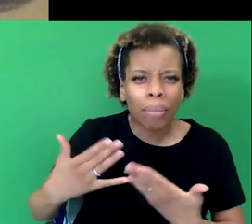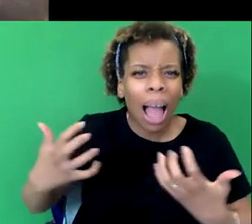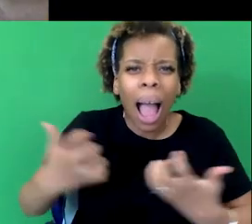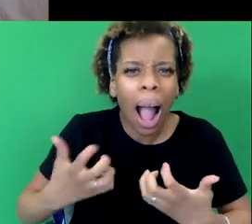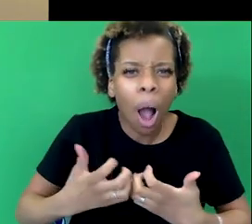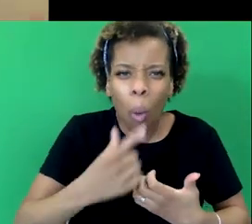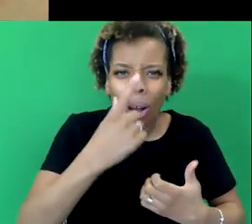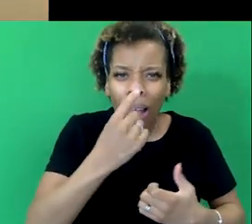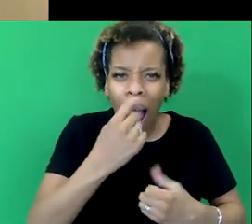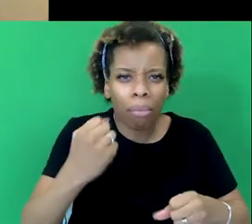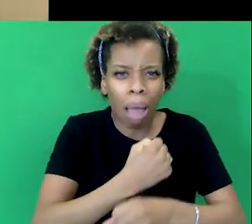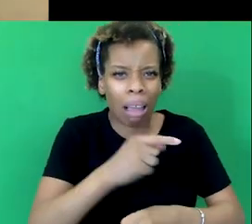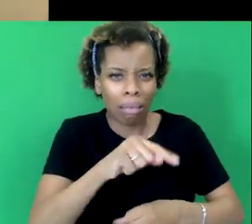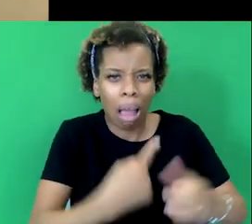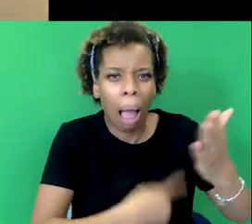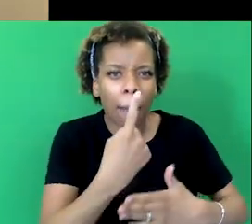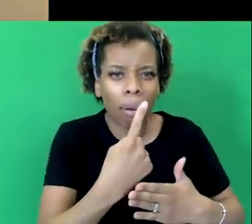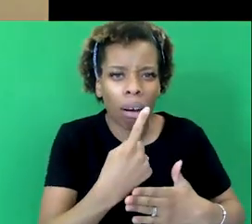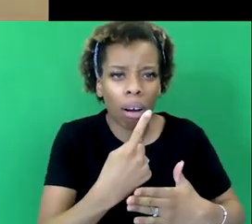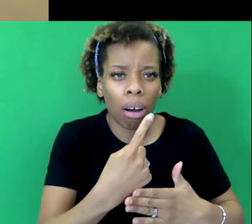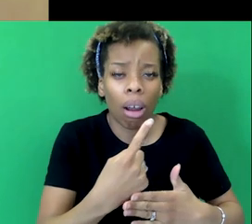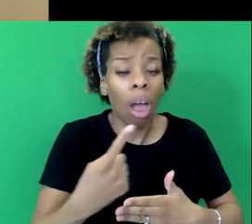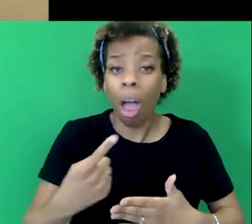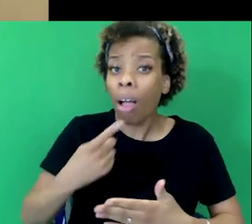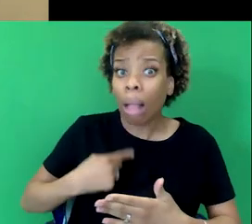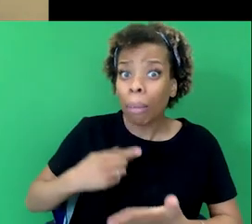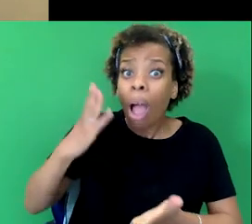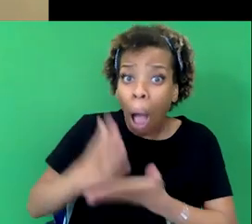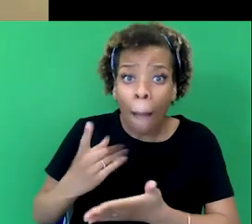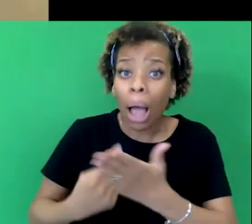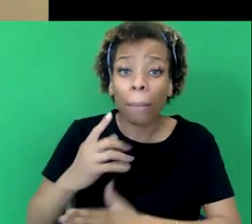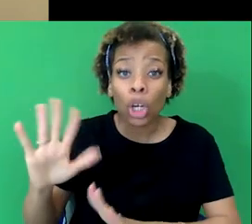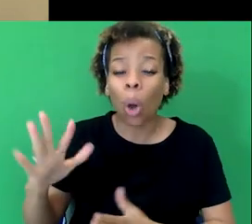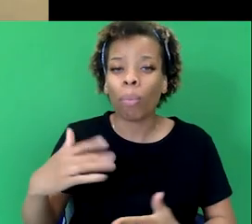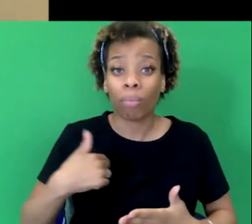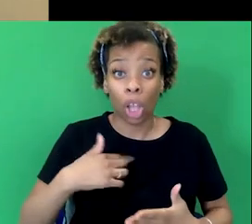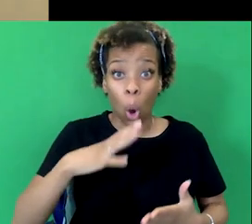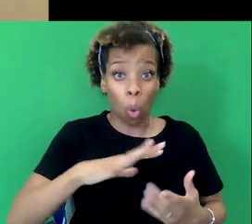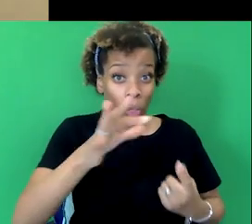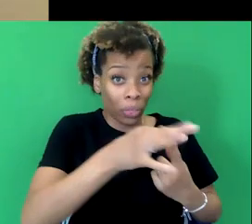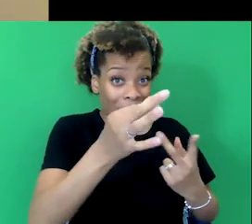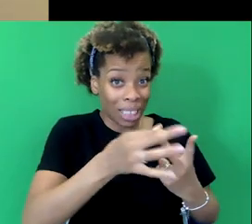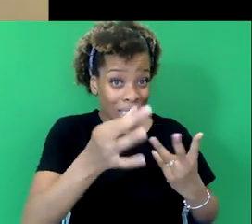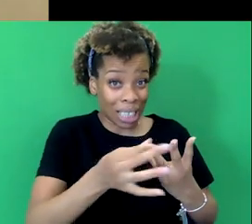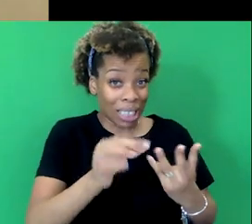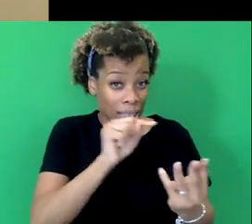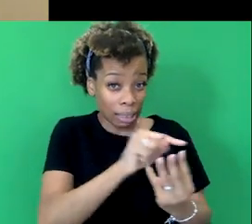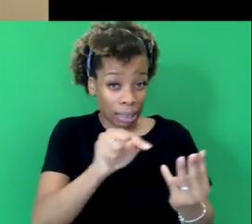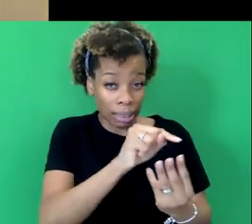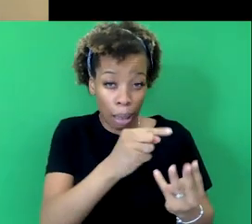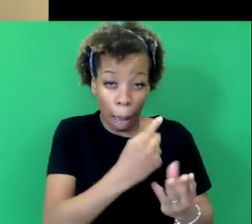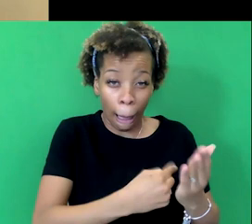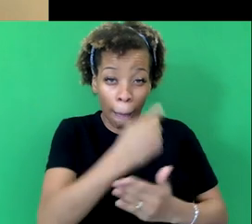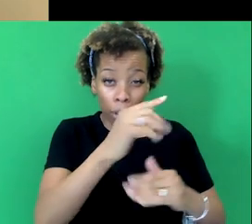I can either choose them or discard them as something else, but enable me to make this beat of drama work. So if